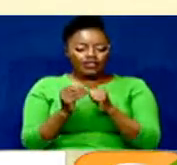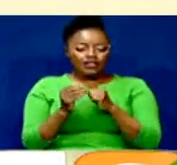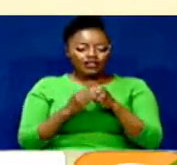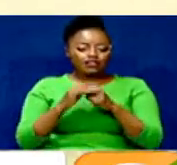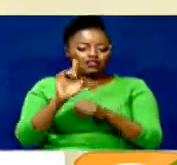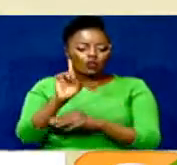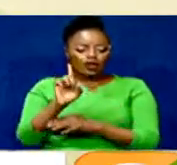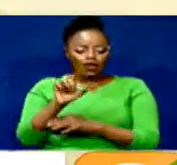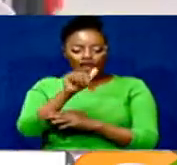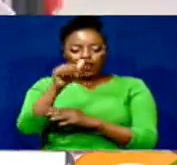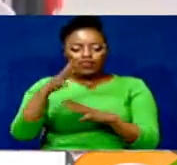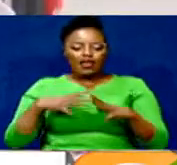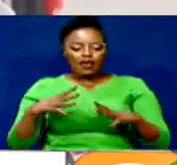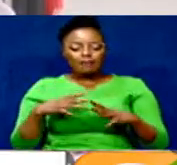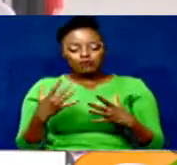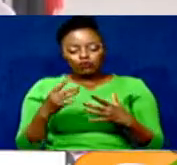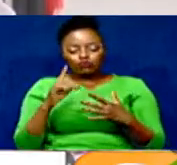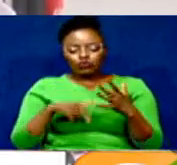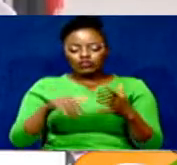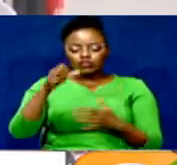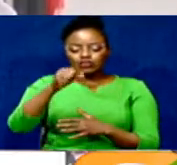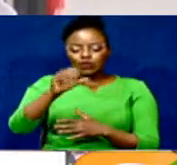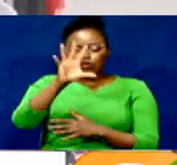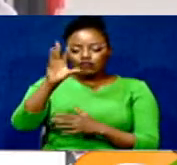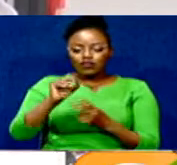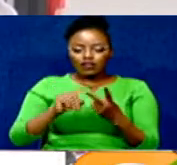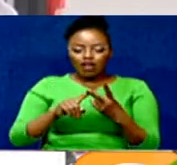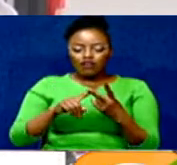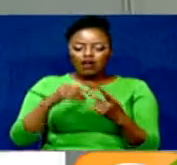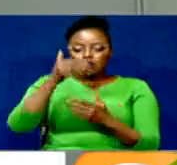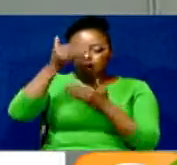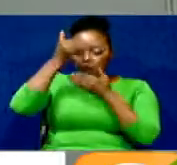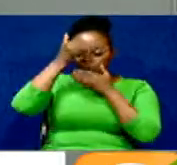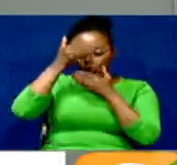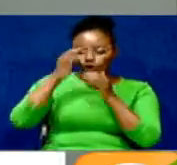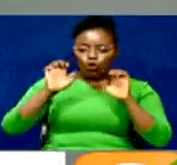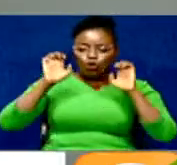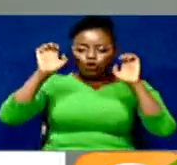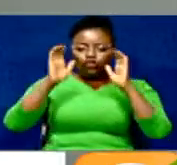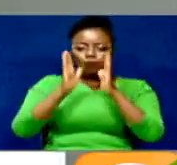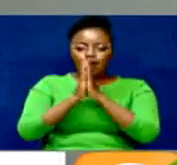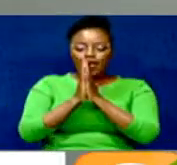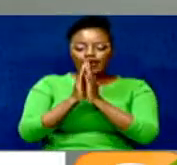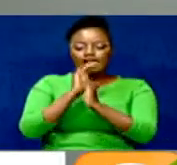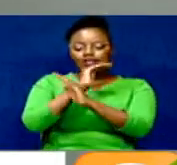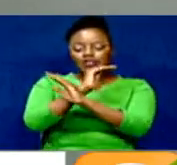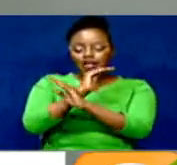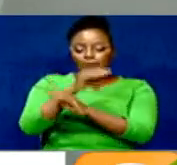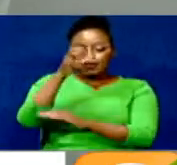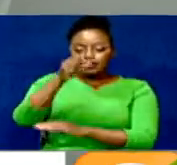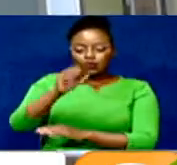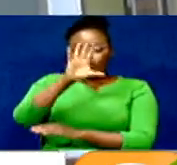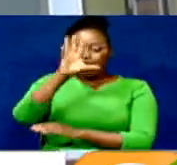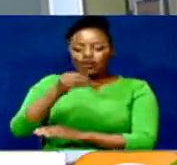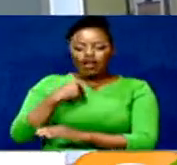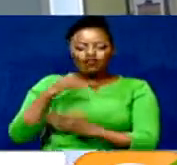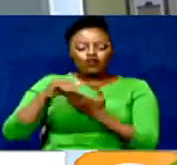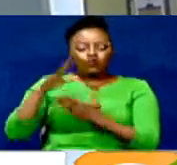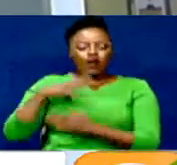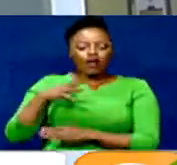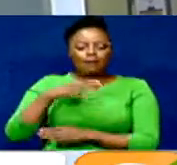1,591. The others are South Africa, Morocco, Ethiopia and Zambia. South Africa has the highest